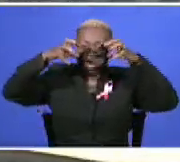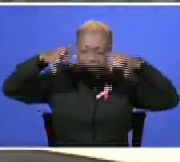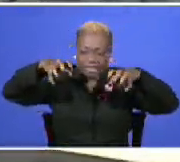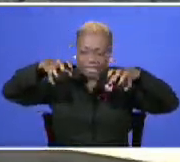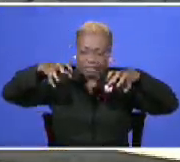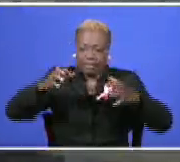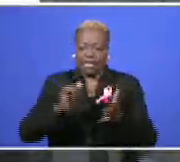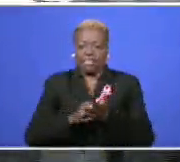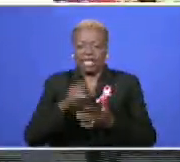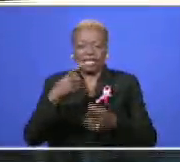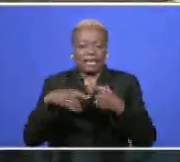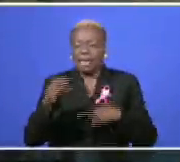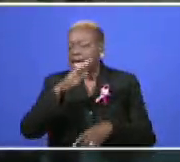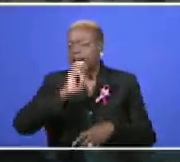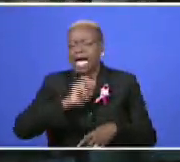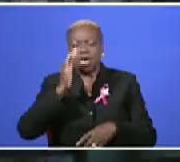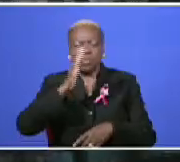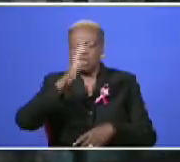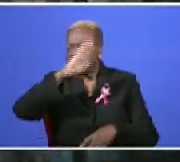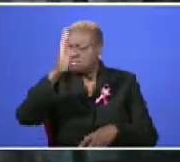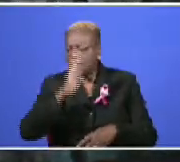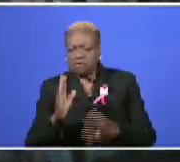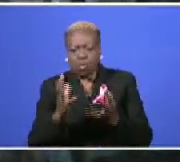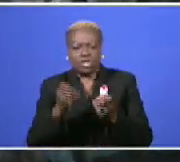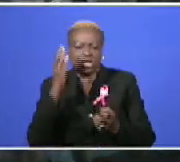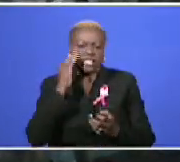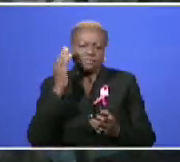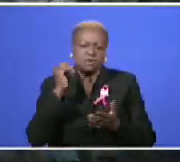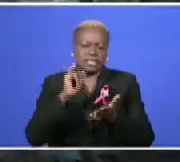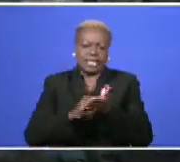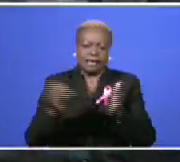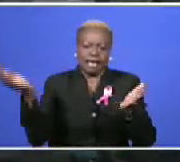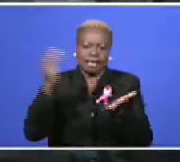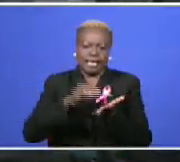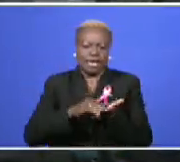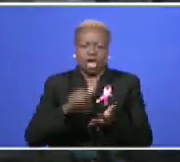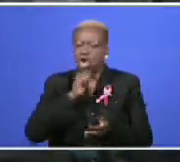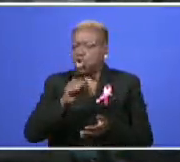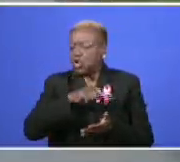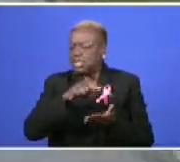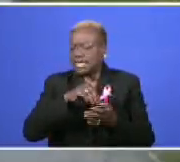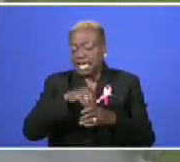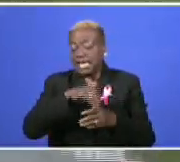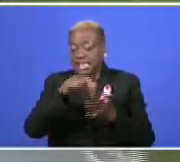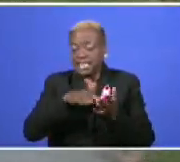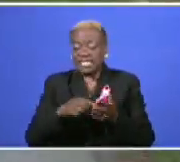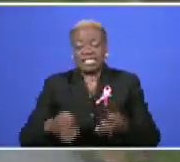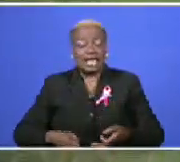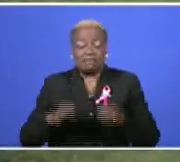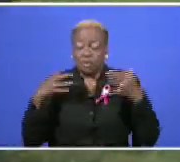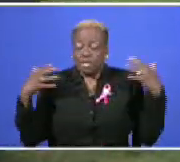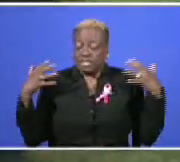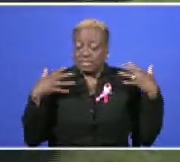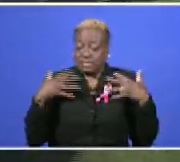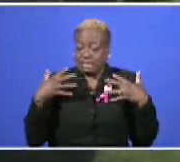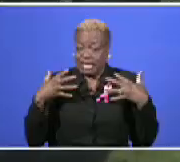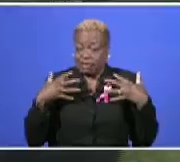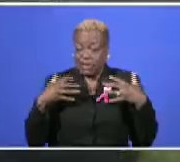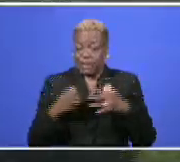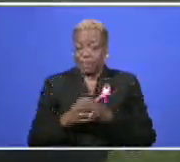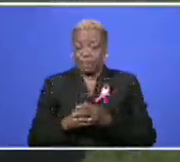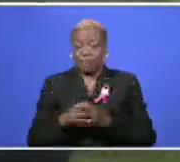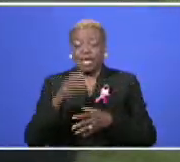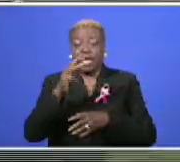I never want to experience it again. Never in this life. Because it was scary. For Marsh Harbor Abaco resident